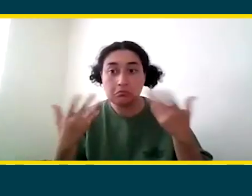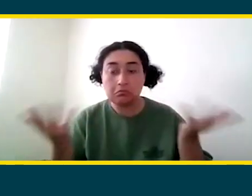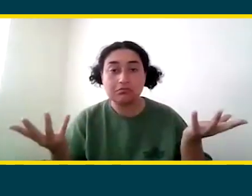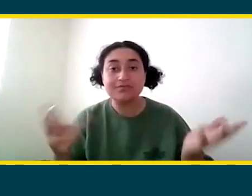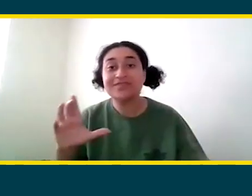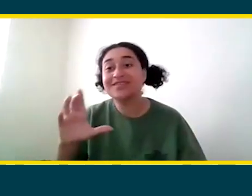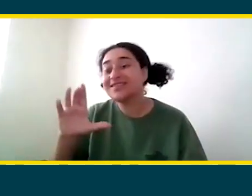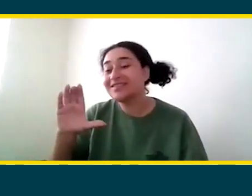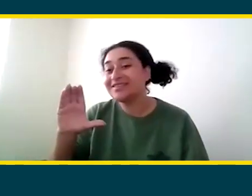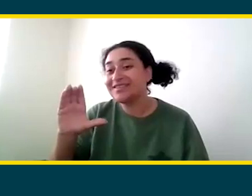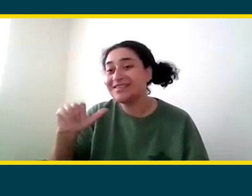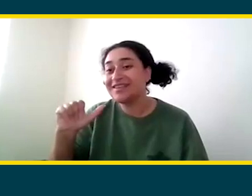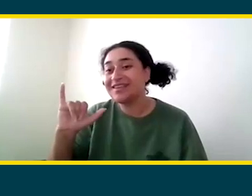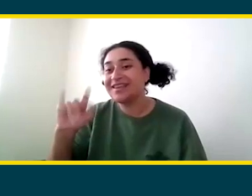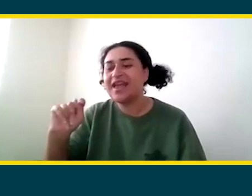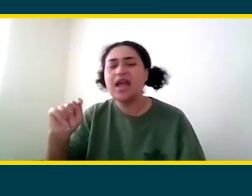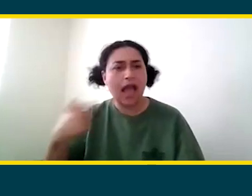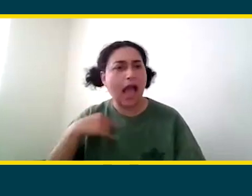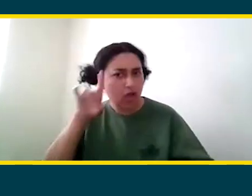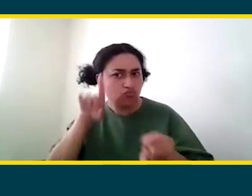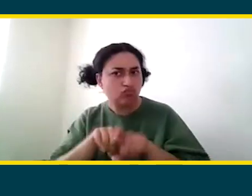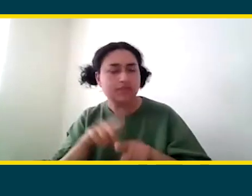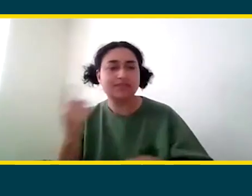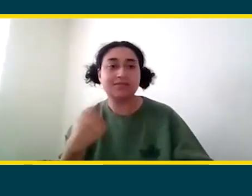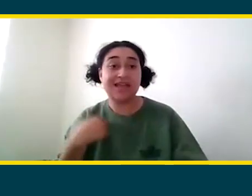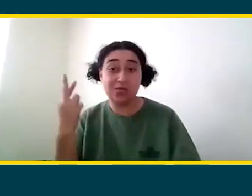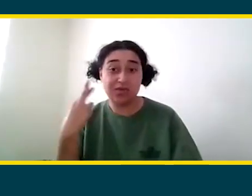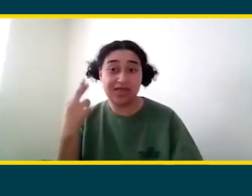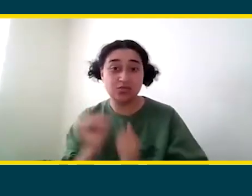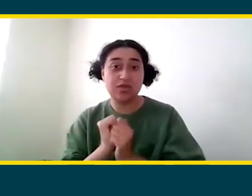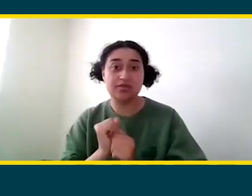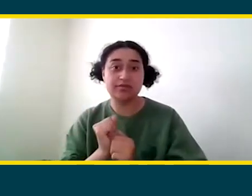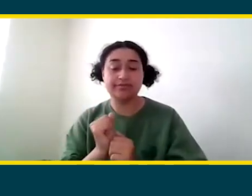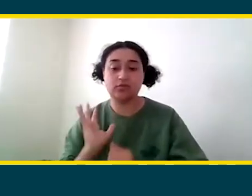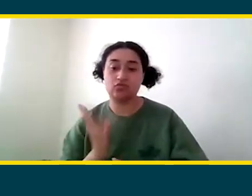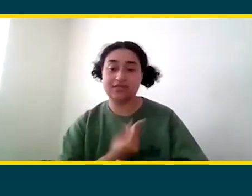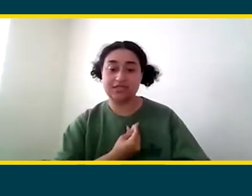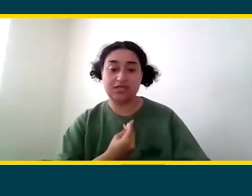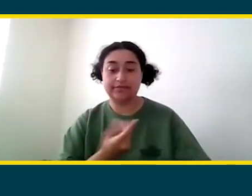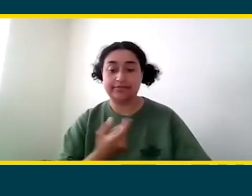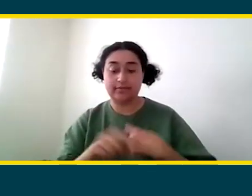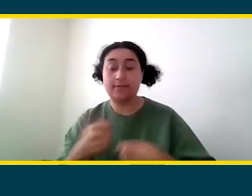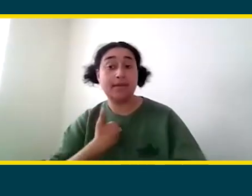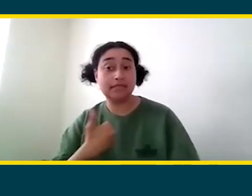Kate here. I very much agree with that. Of just something I've realized with transitioning is